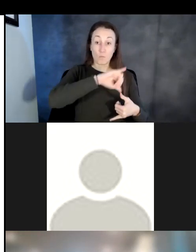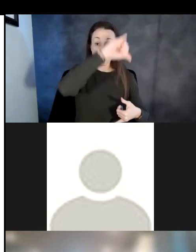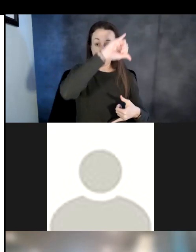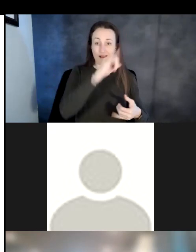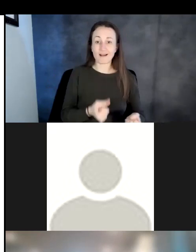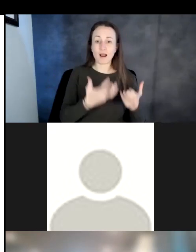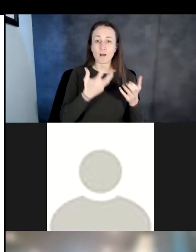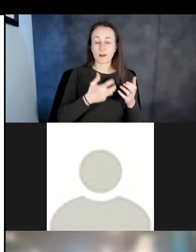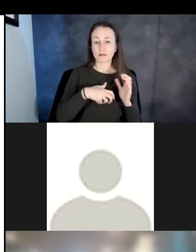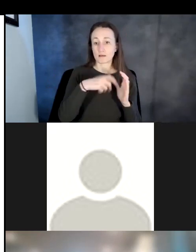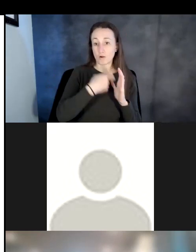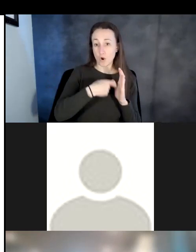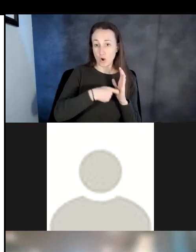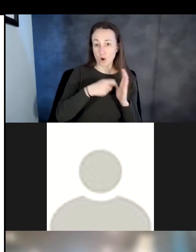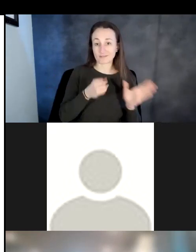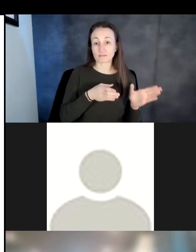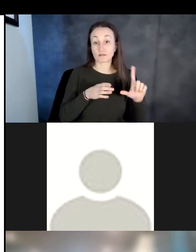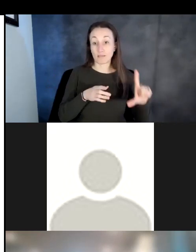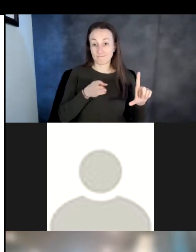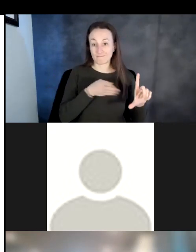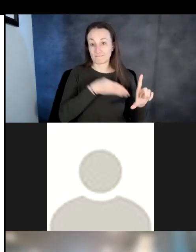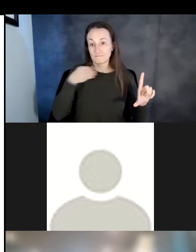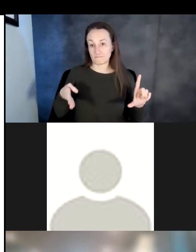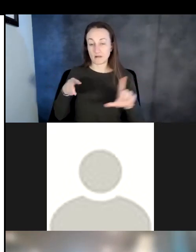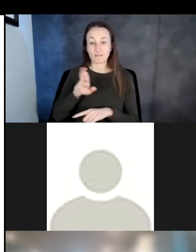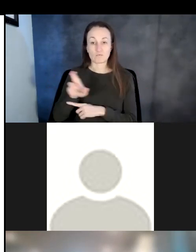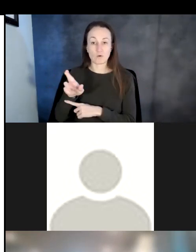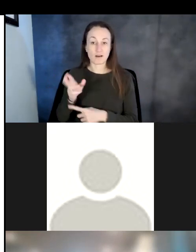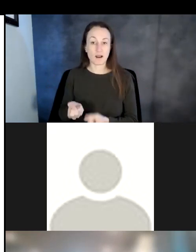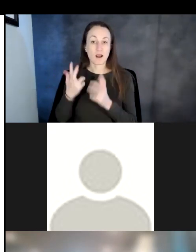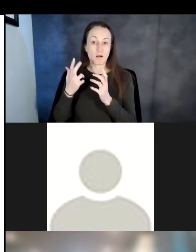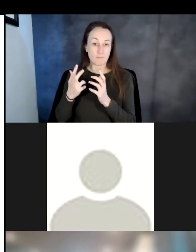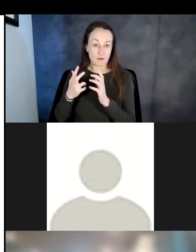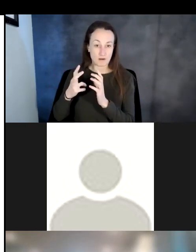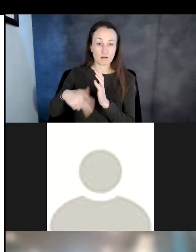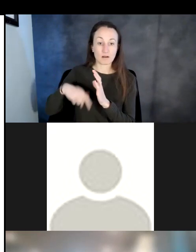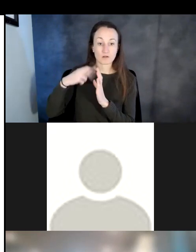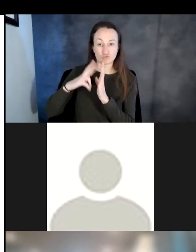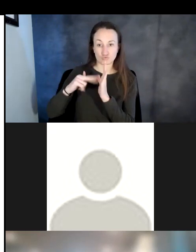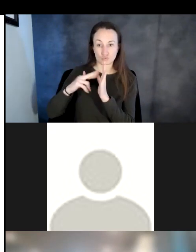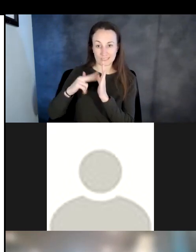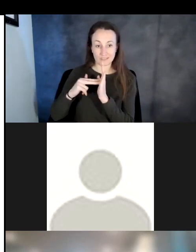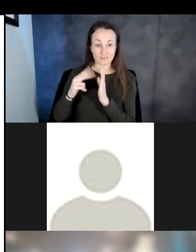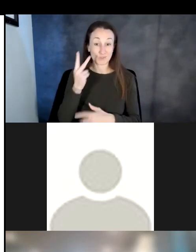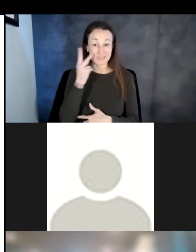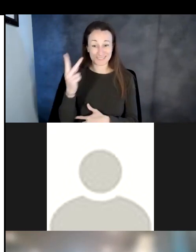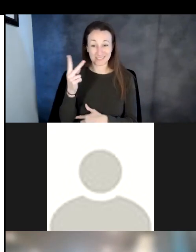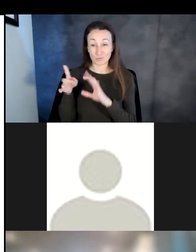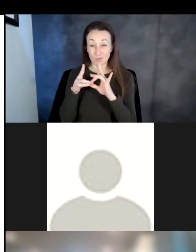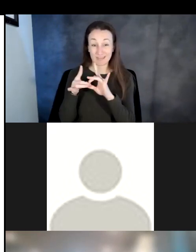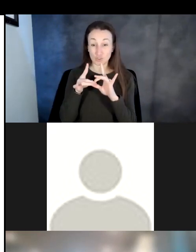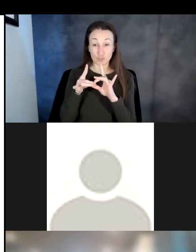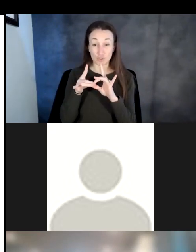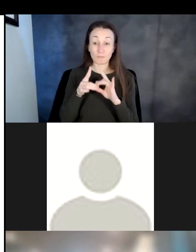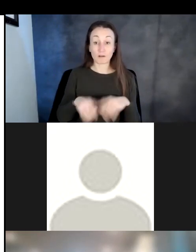reads per sample on the right plot. And so you'll see as the number of sequence samples goes up, our cost per sample goes down at